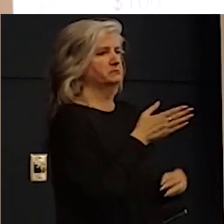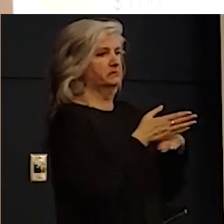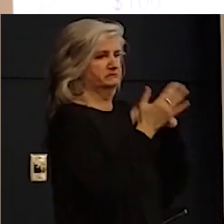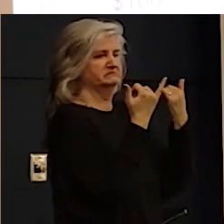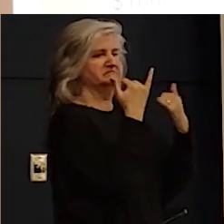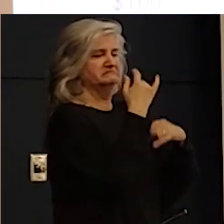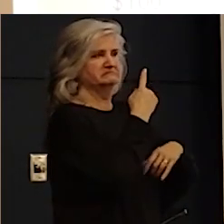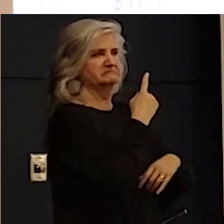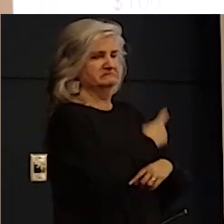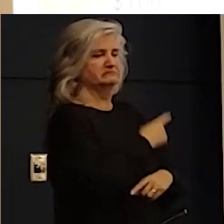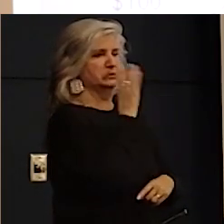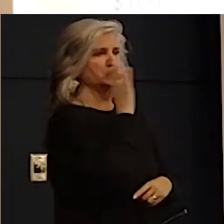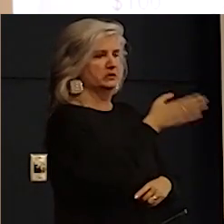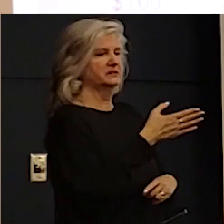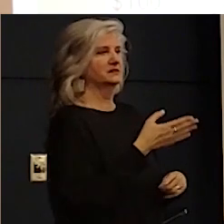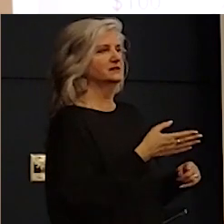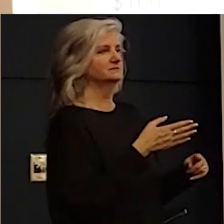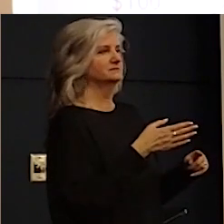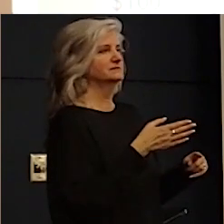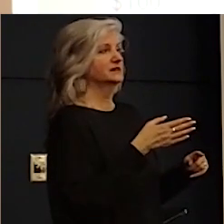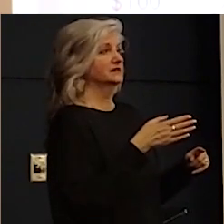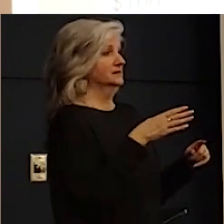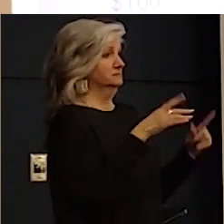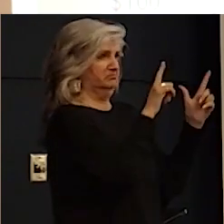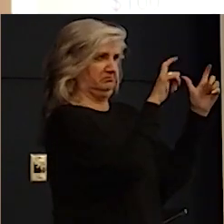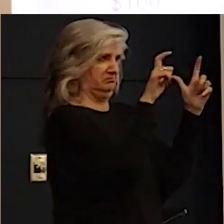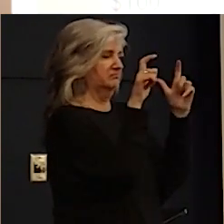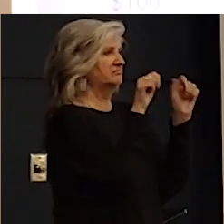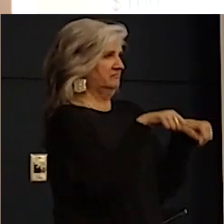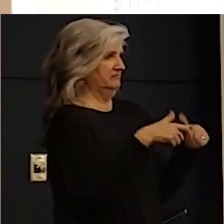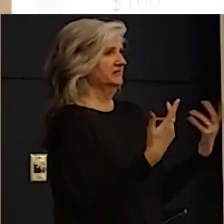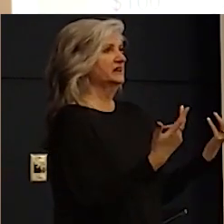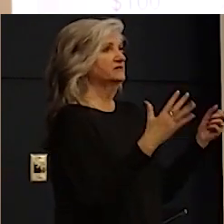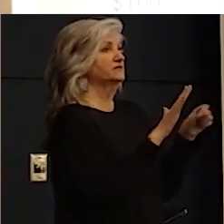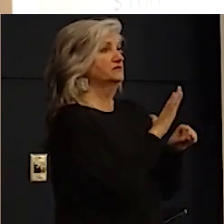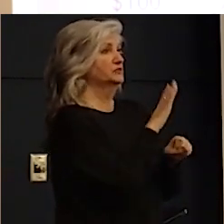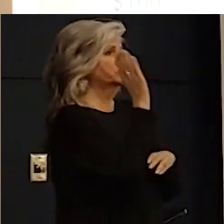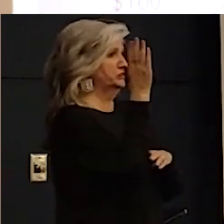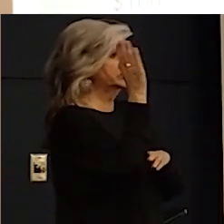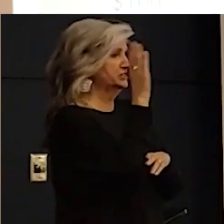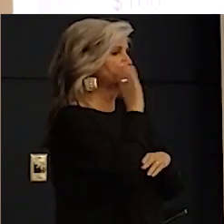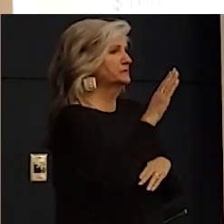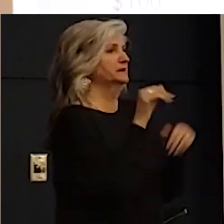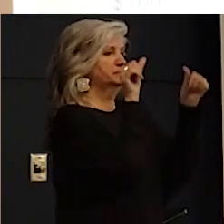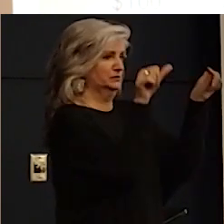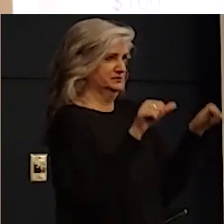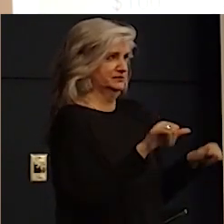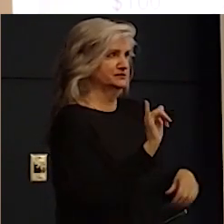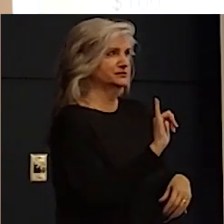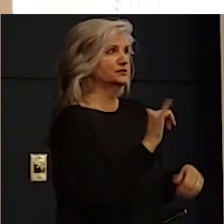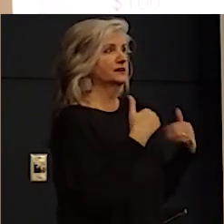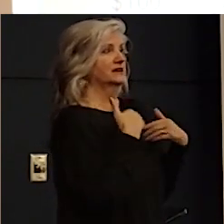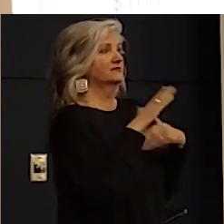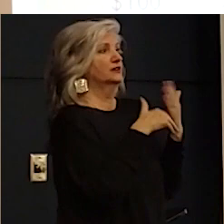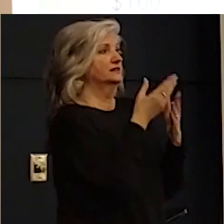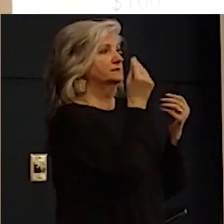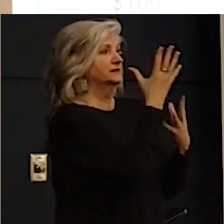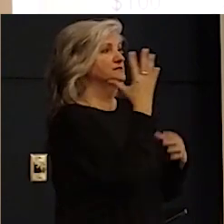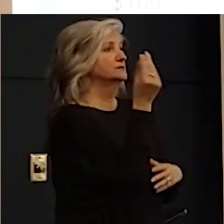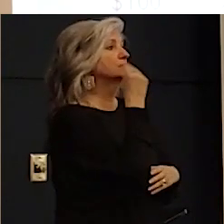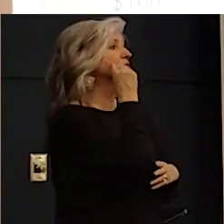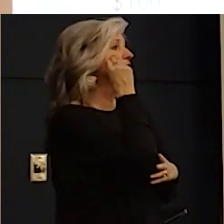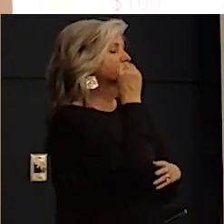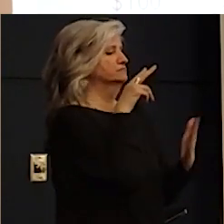today on our website. Feel free to take pictures if you want, but we'll also post the full presentation so y'all will have all this information when you go home and